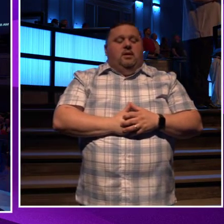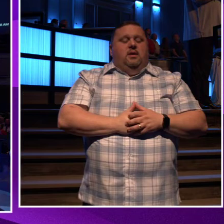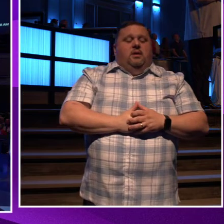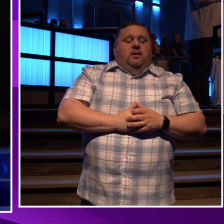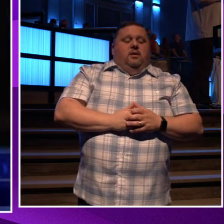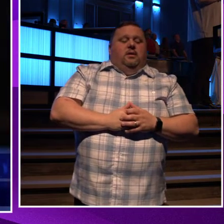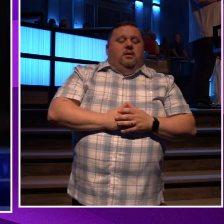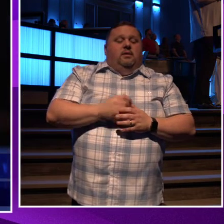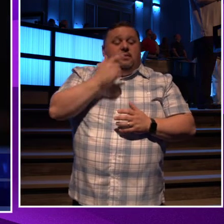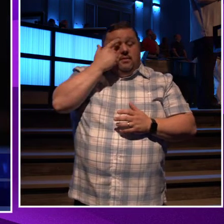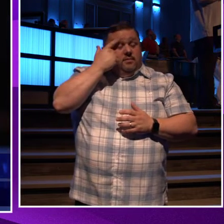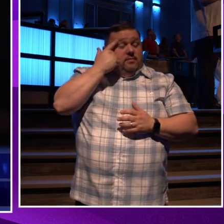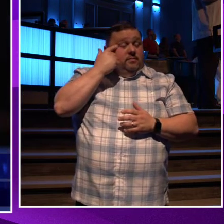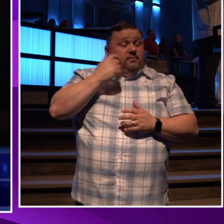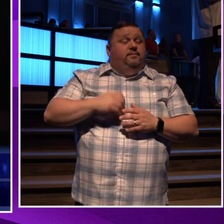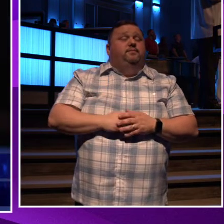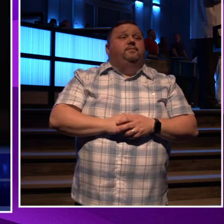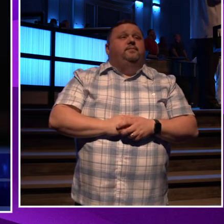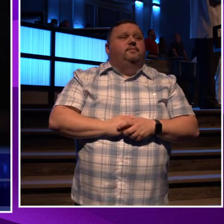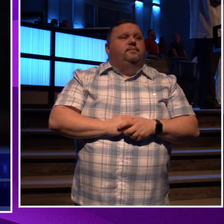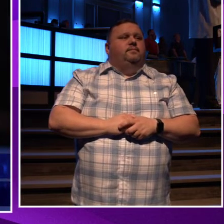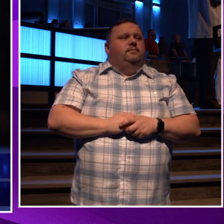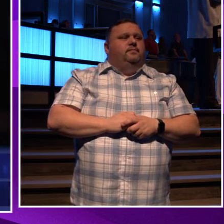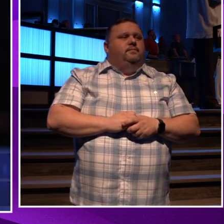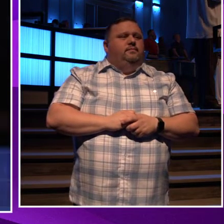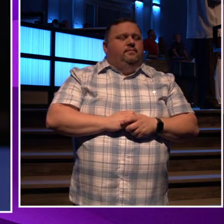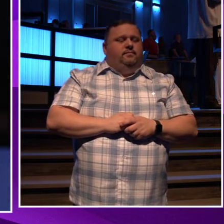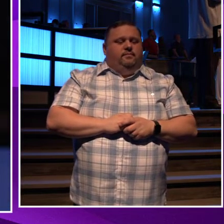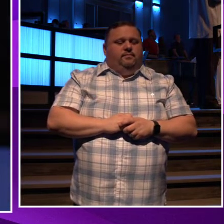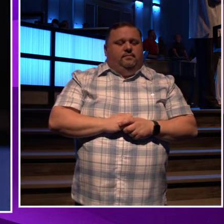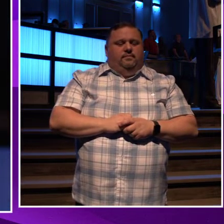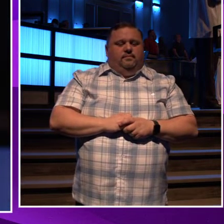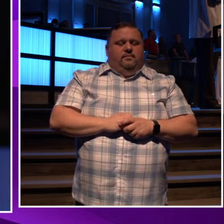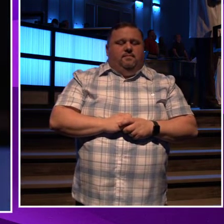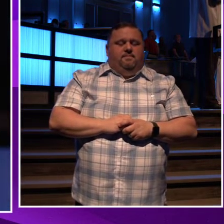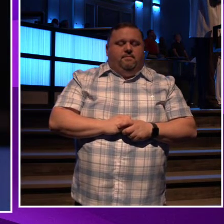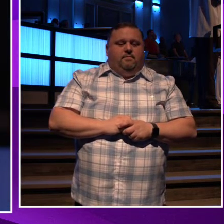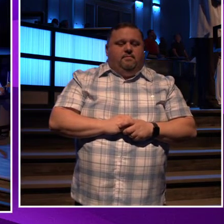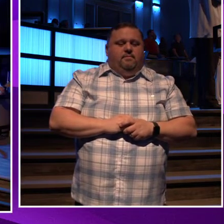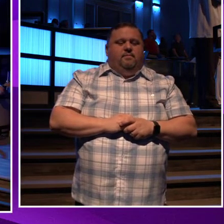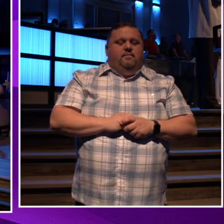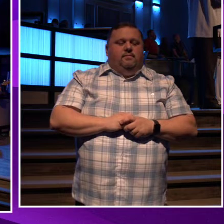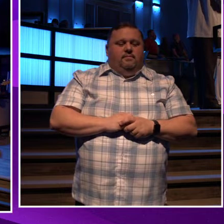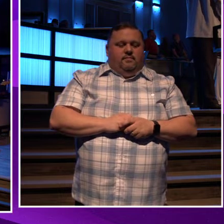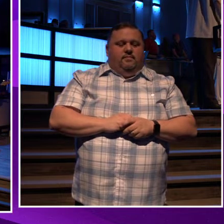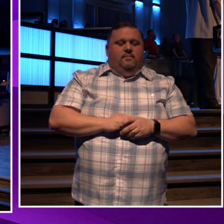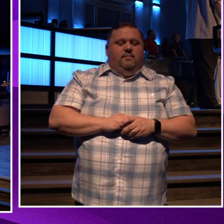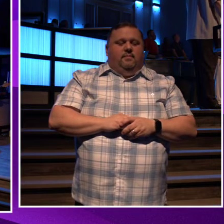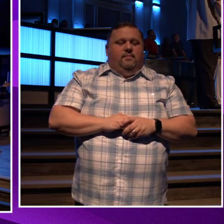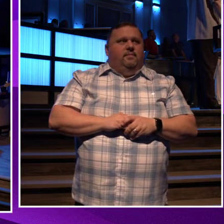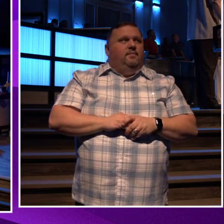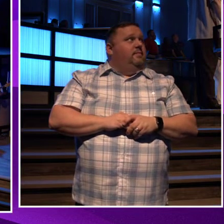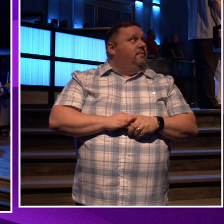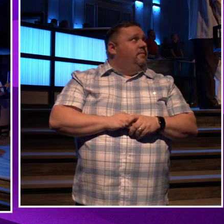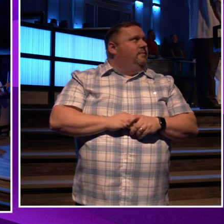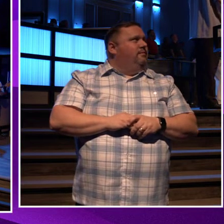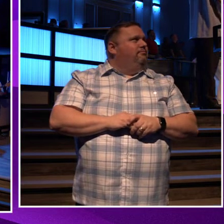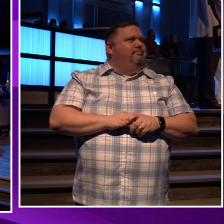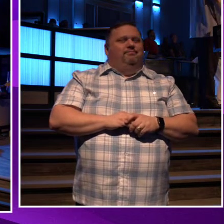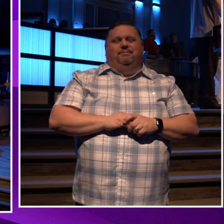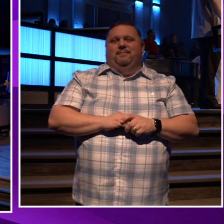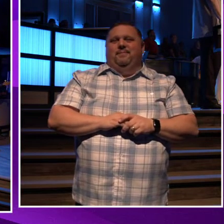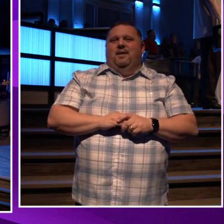live. What gift of love that was on that Friday. But it doesn't stop there, amen? Sunday morning's coming,